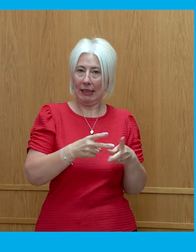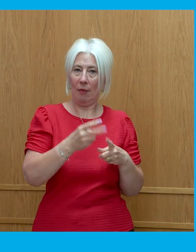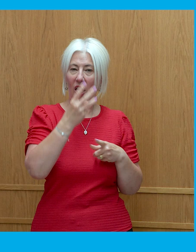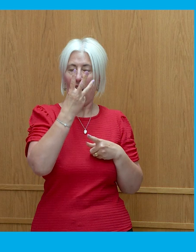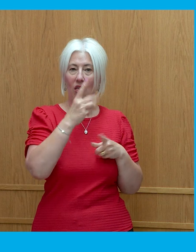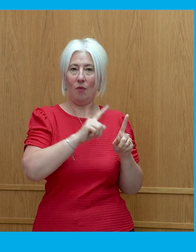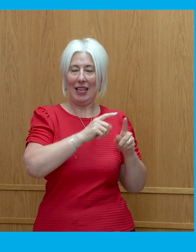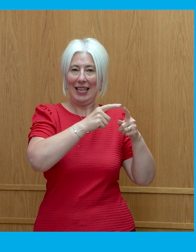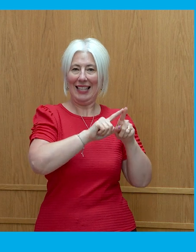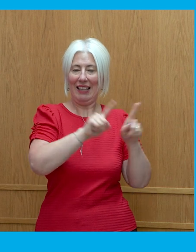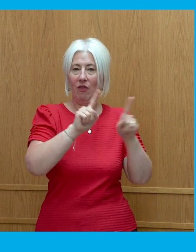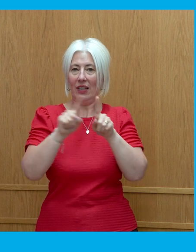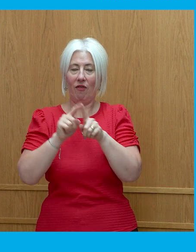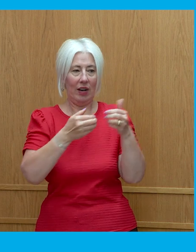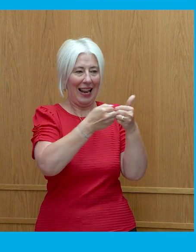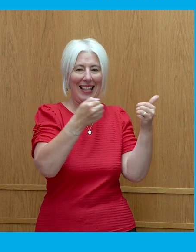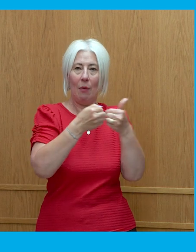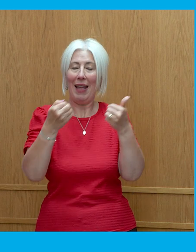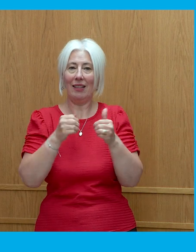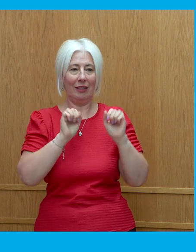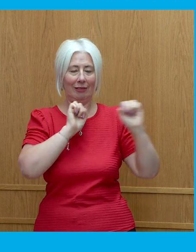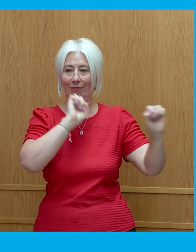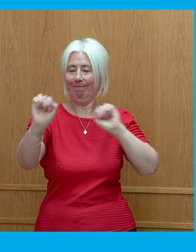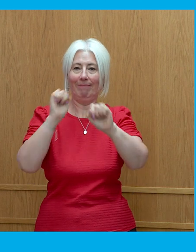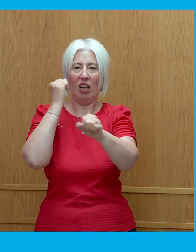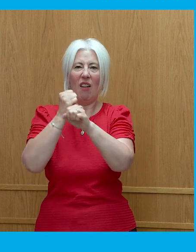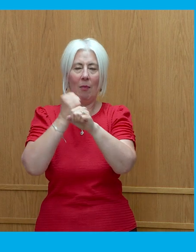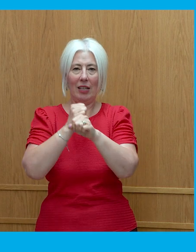different independent branches of government,